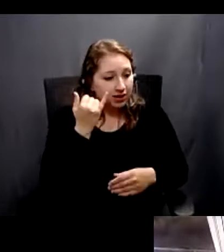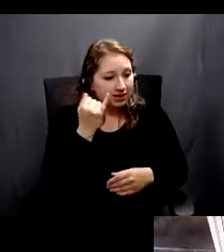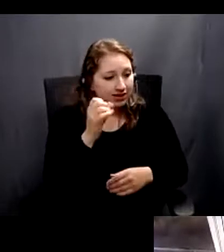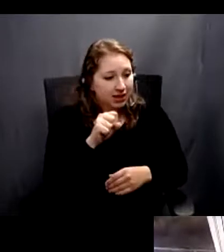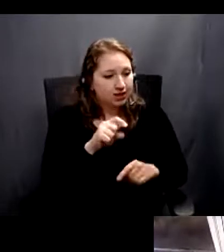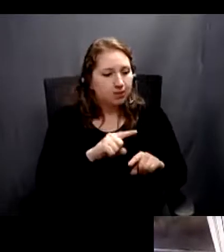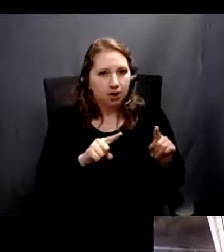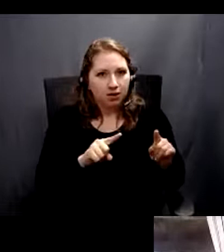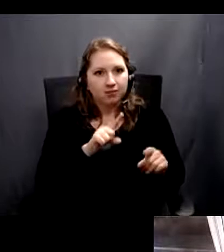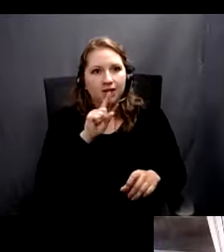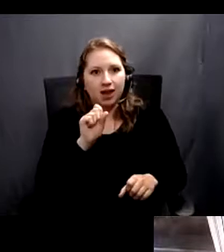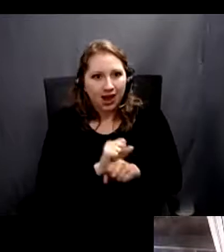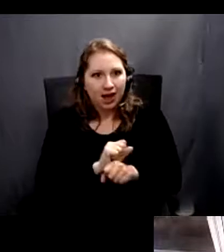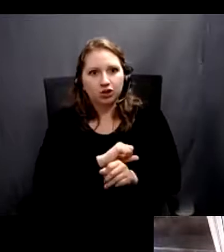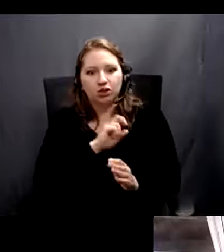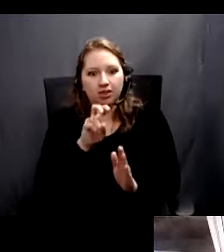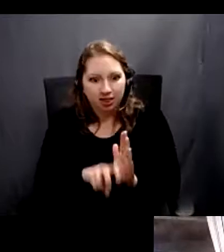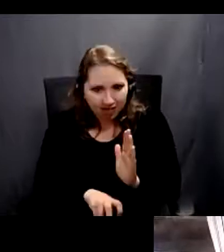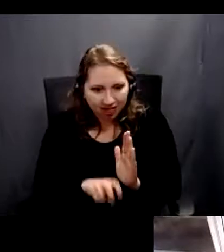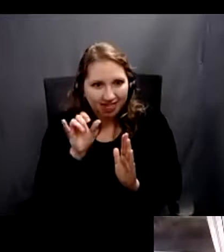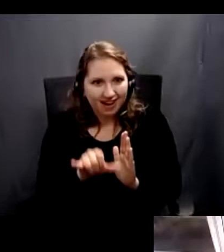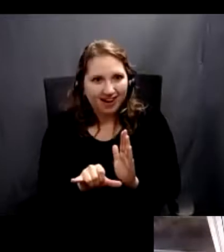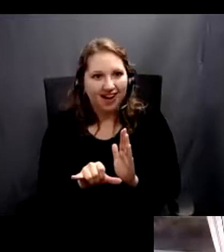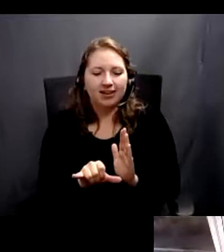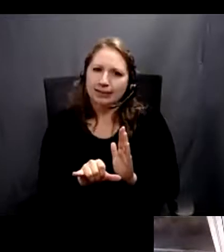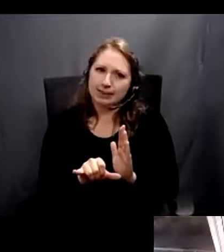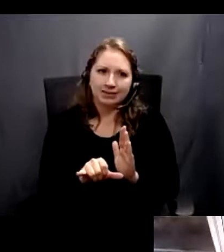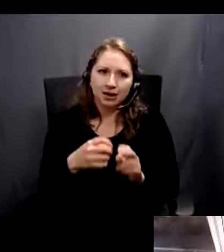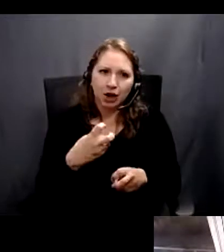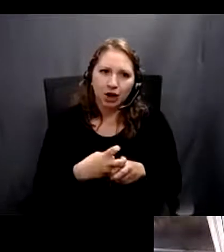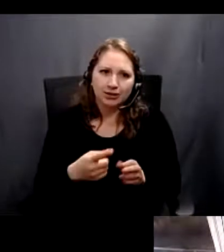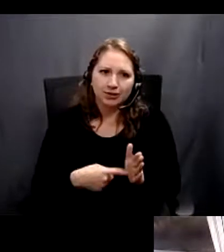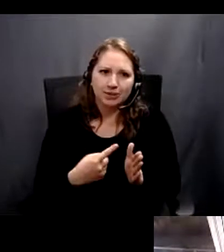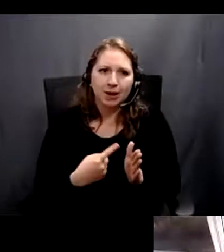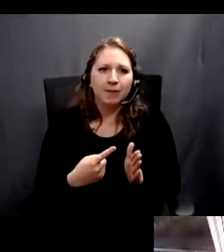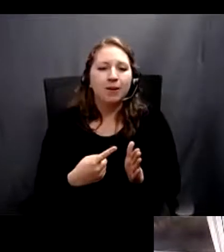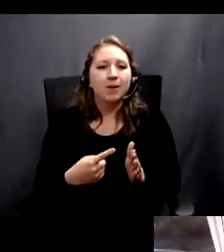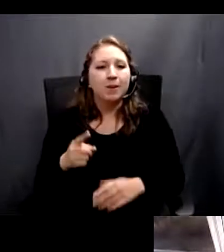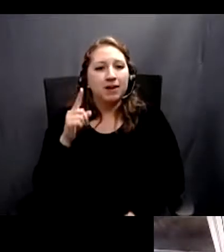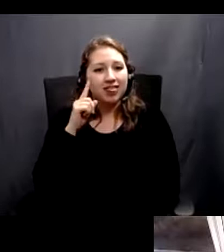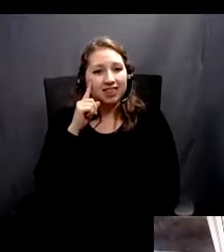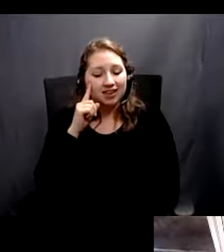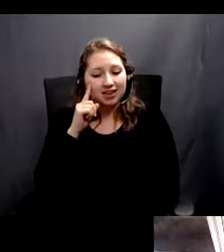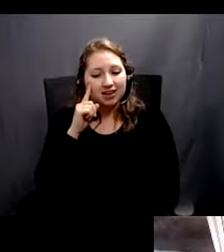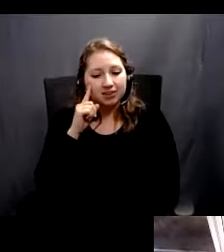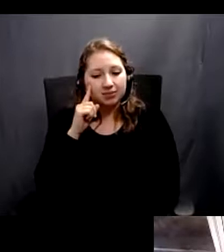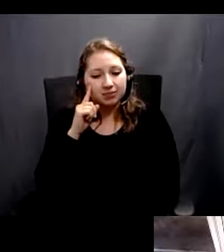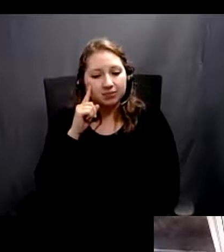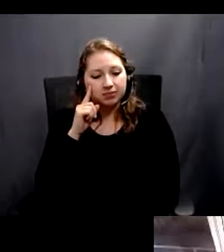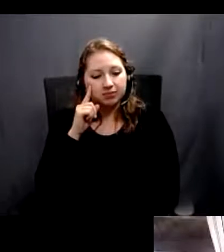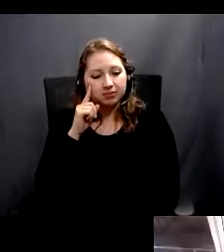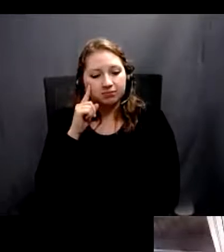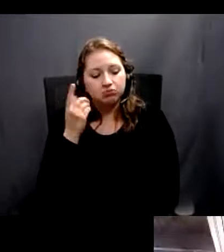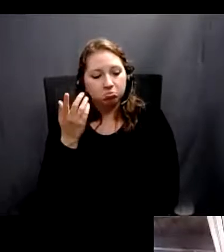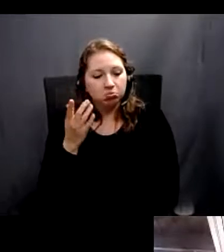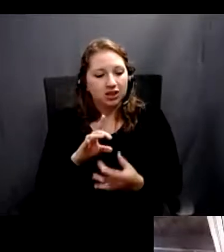making that plunge is sometimes hard. But I think that also is related to some